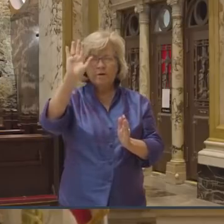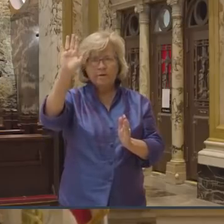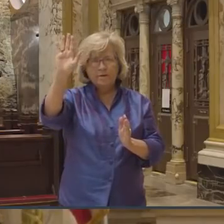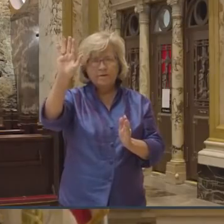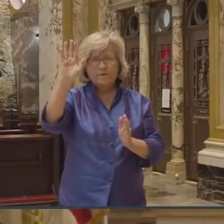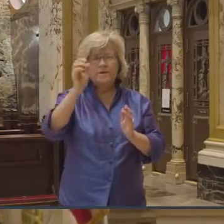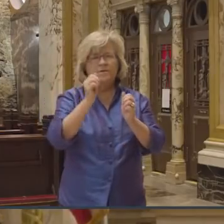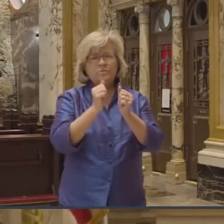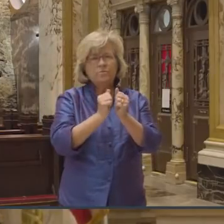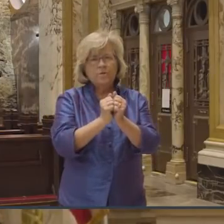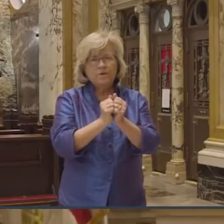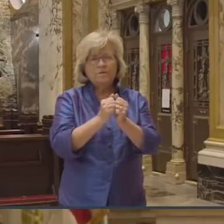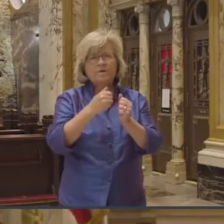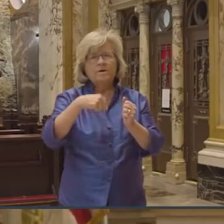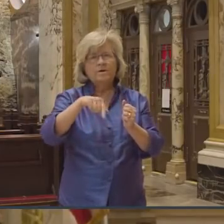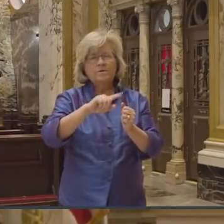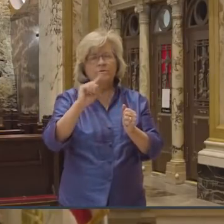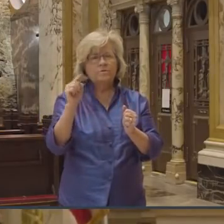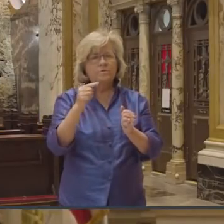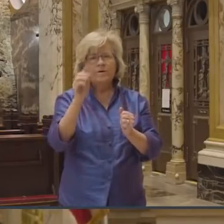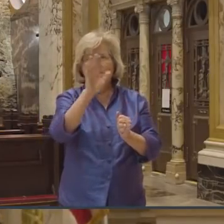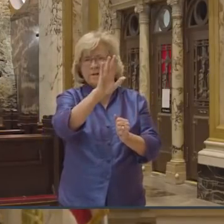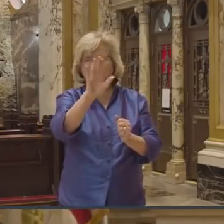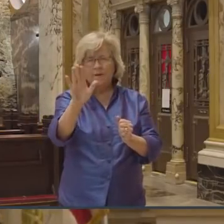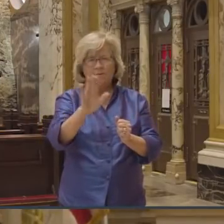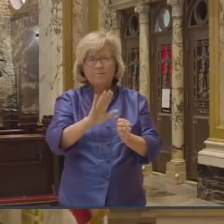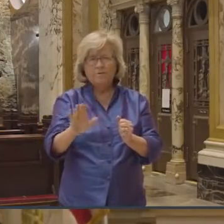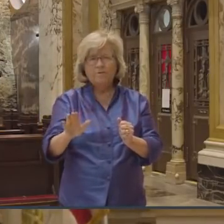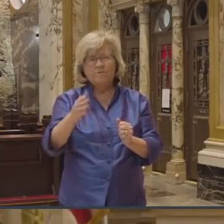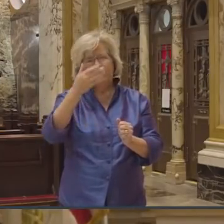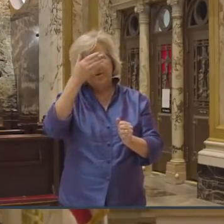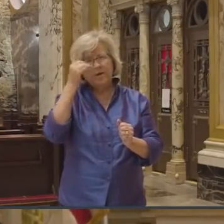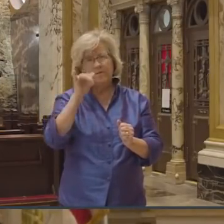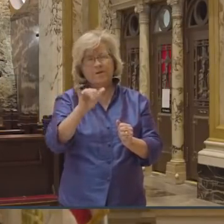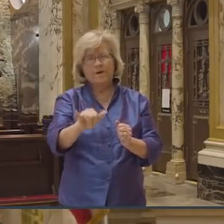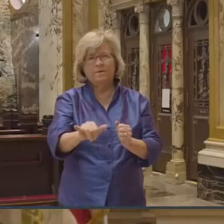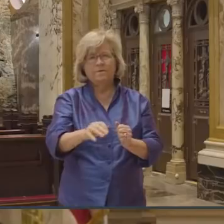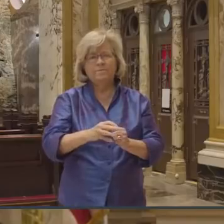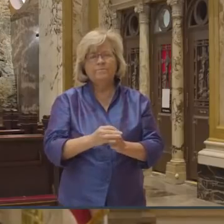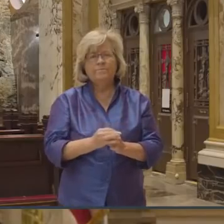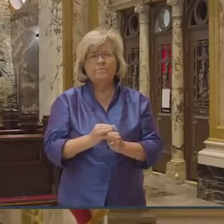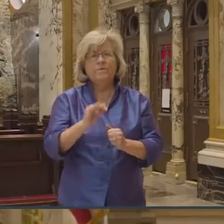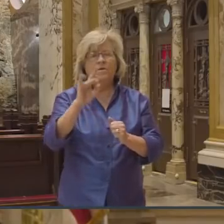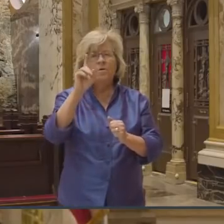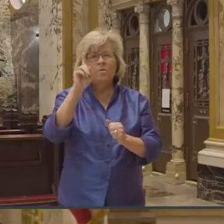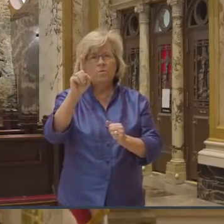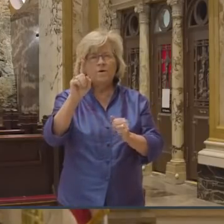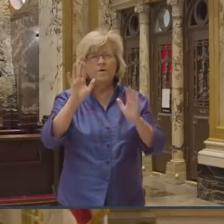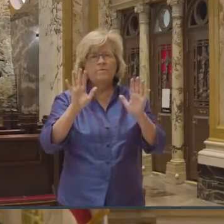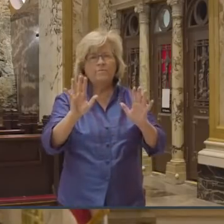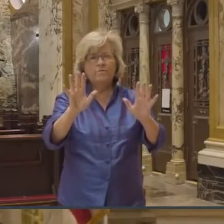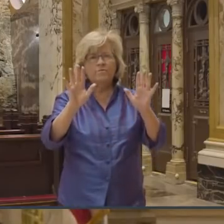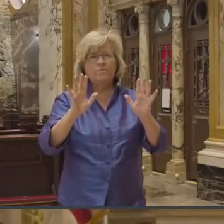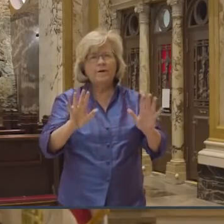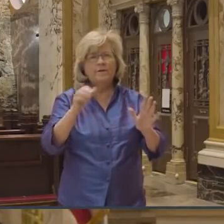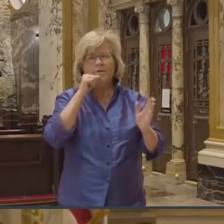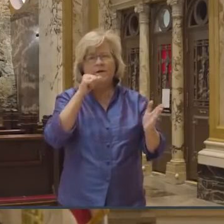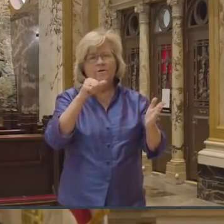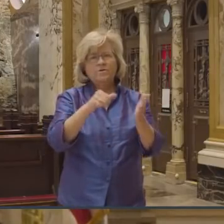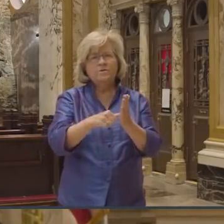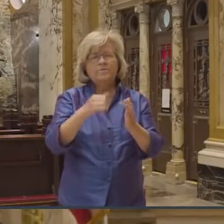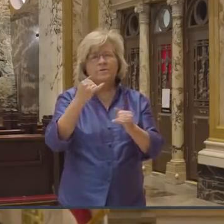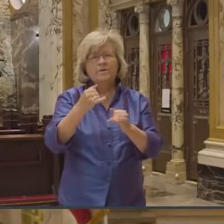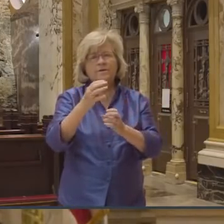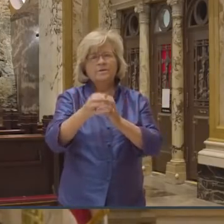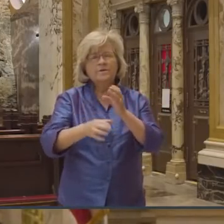us always, and we can never, ever forget that. One of the great writers of the last century,